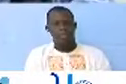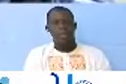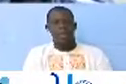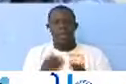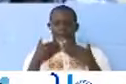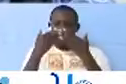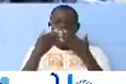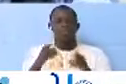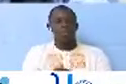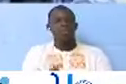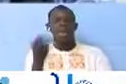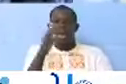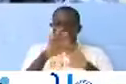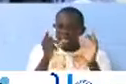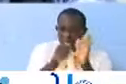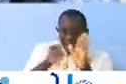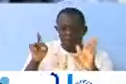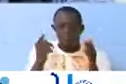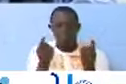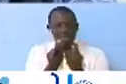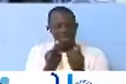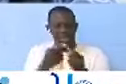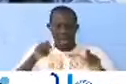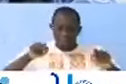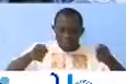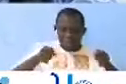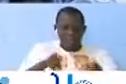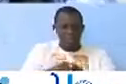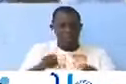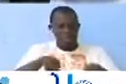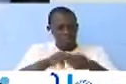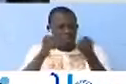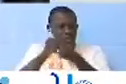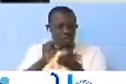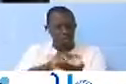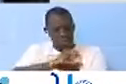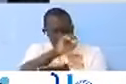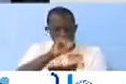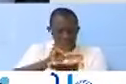tell him to dismantle any kind of machine that he has.